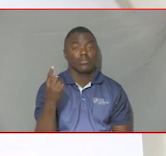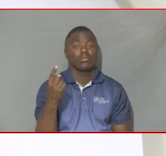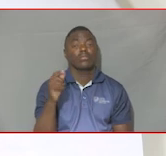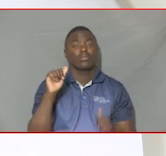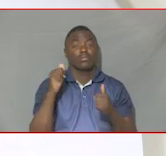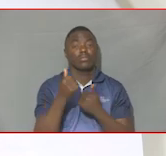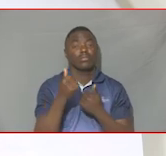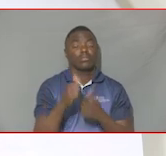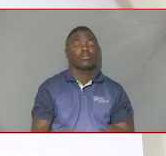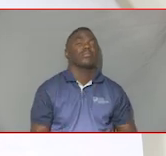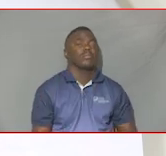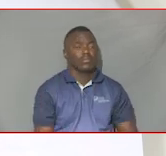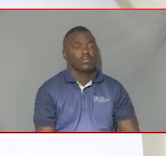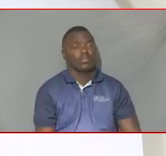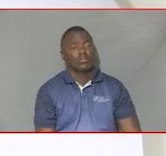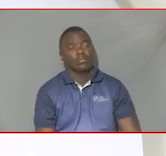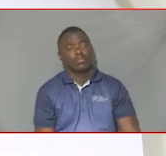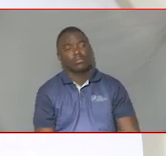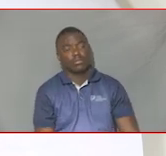scatter plot now? Okay.